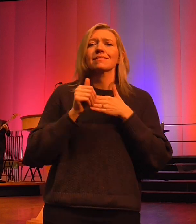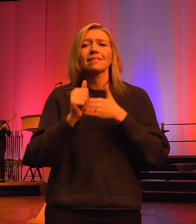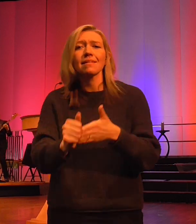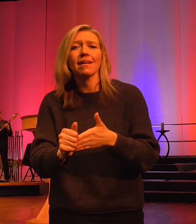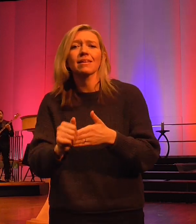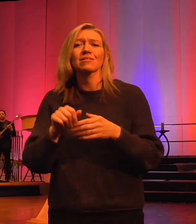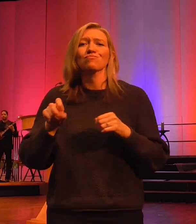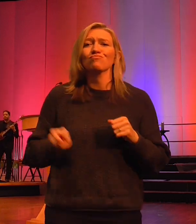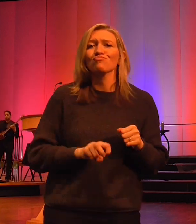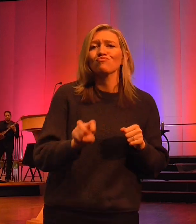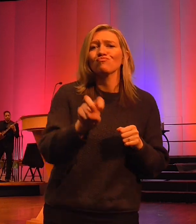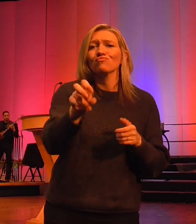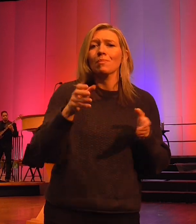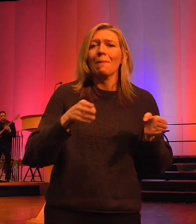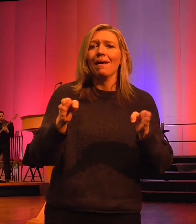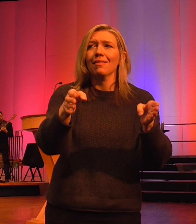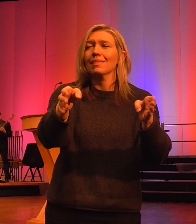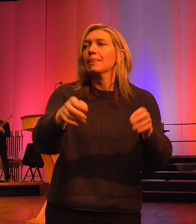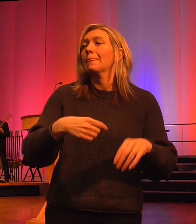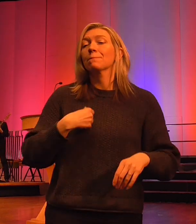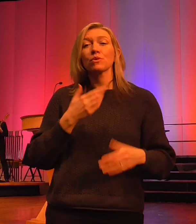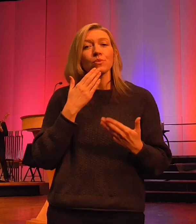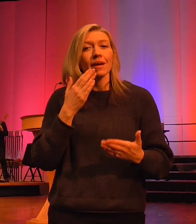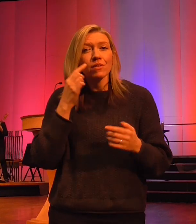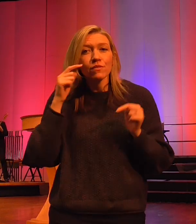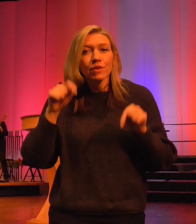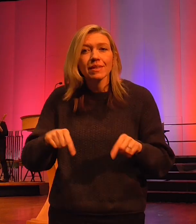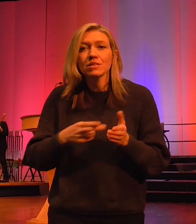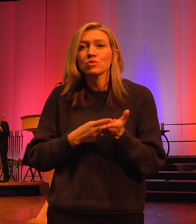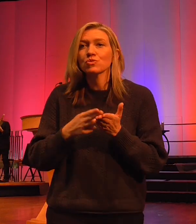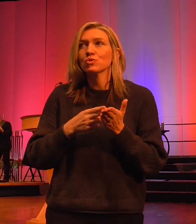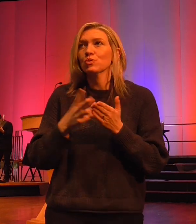the path. And we are grateful for this truth having